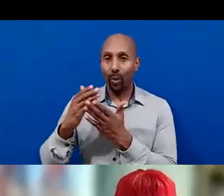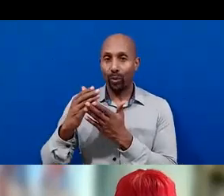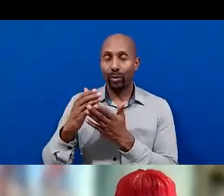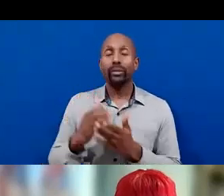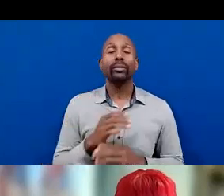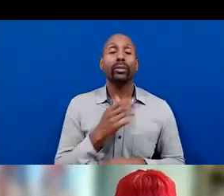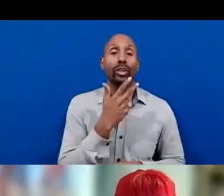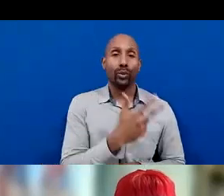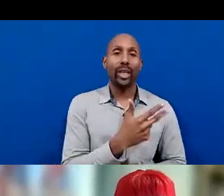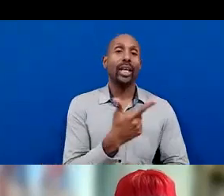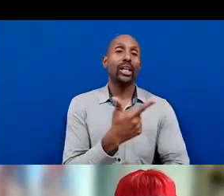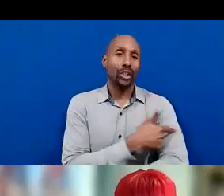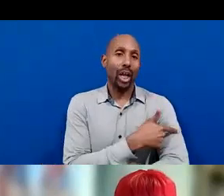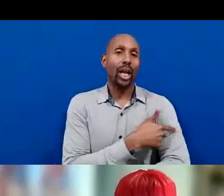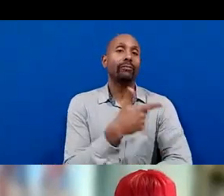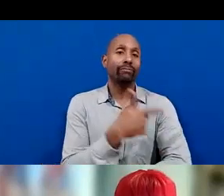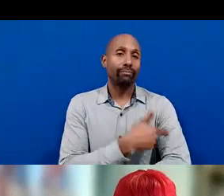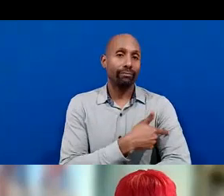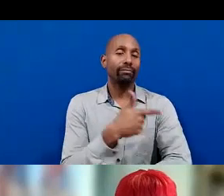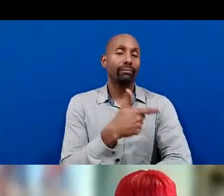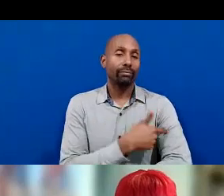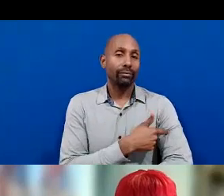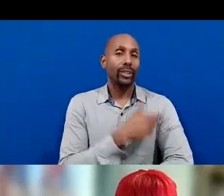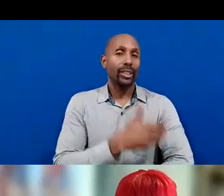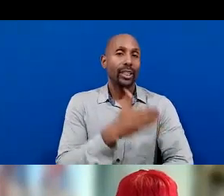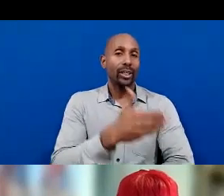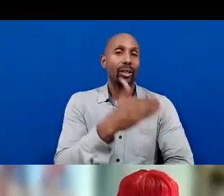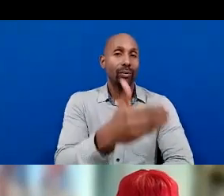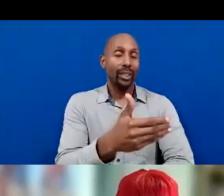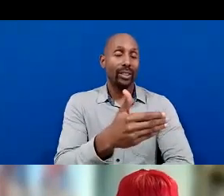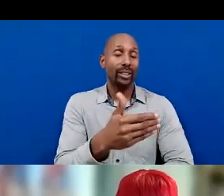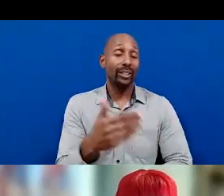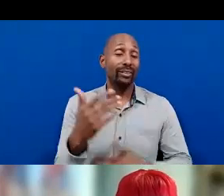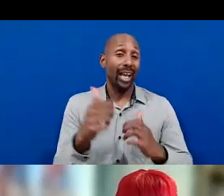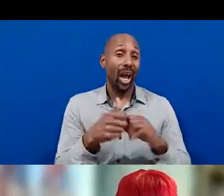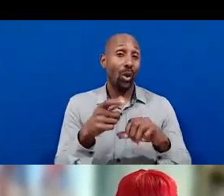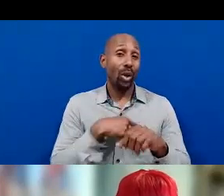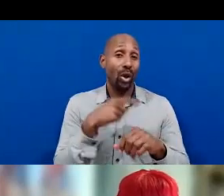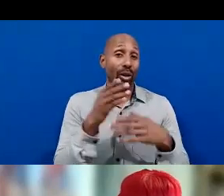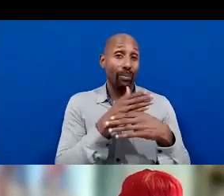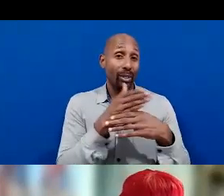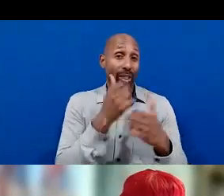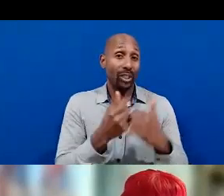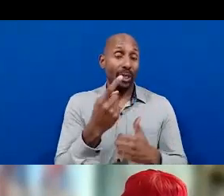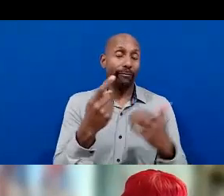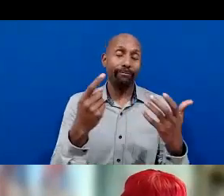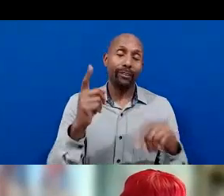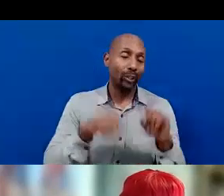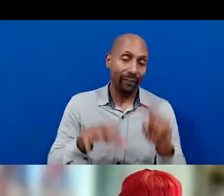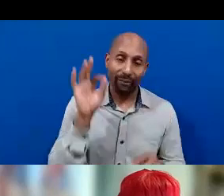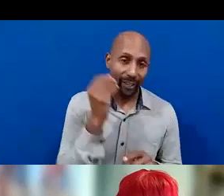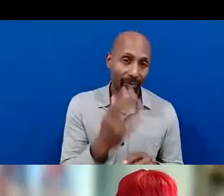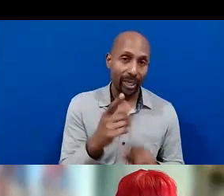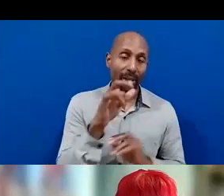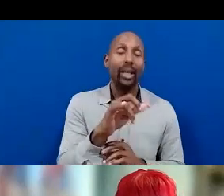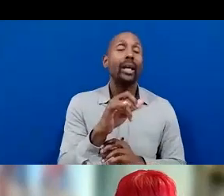3-shot series. I couldn't find the information about how far apart those shots are. They're going to be releasing their data soon,